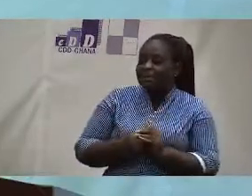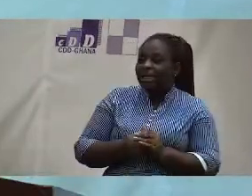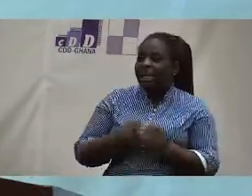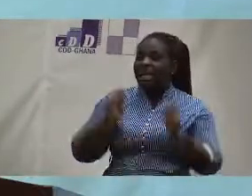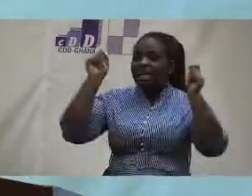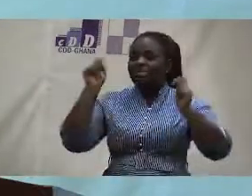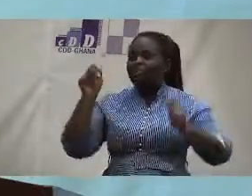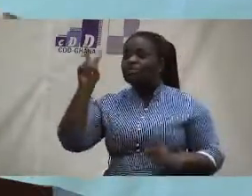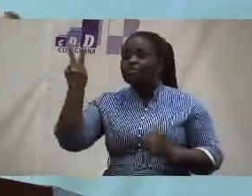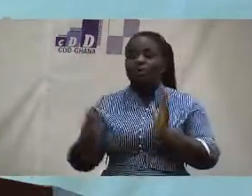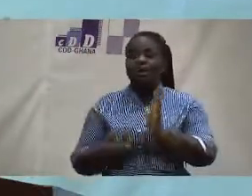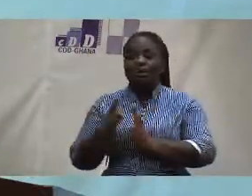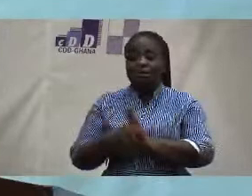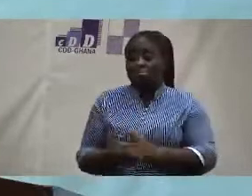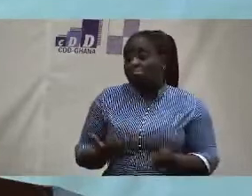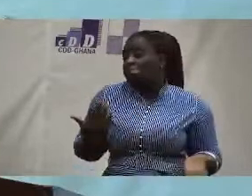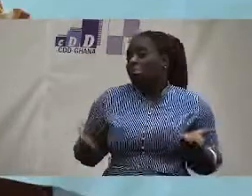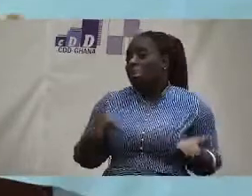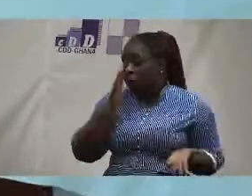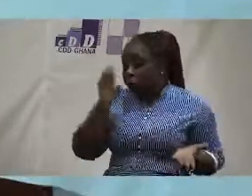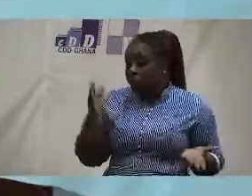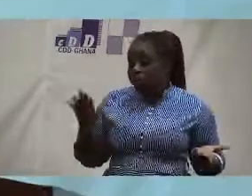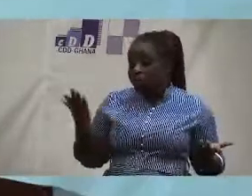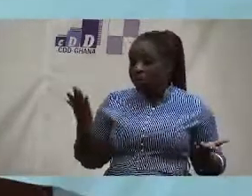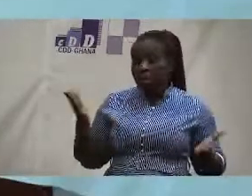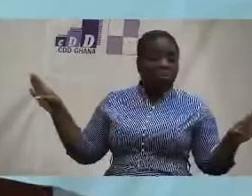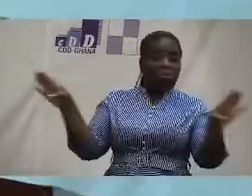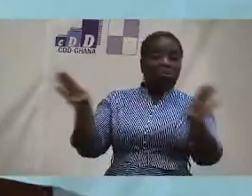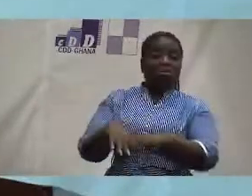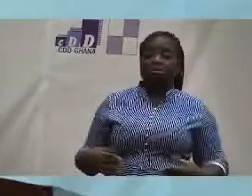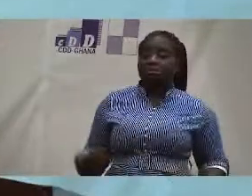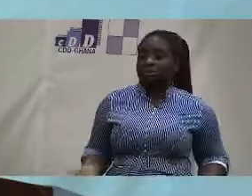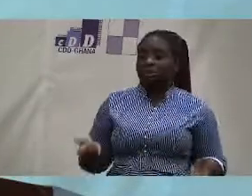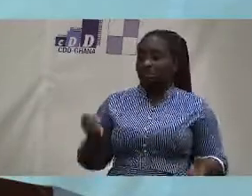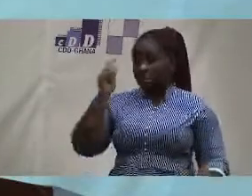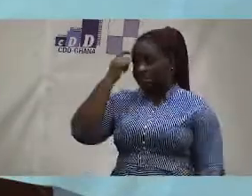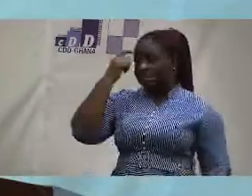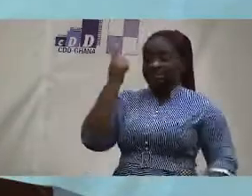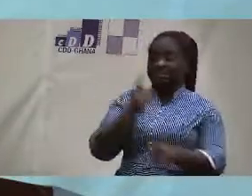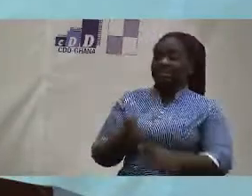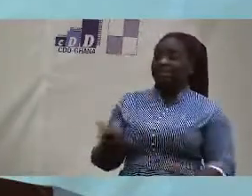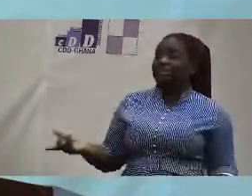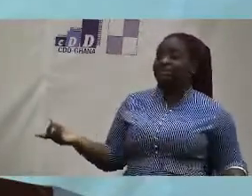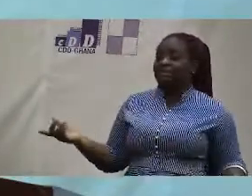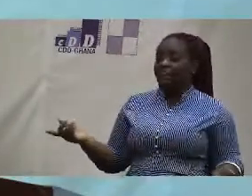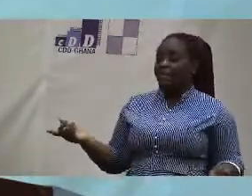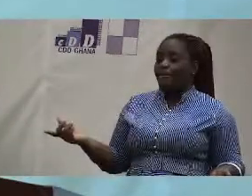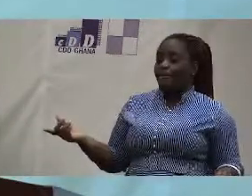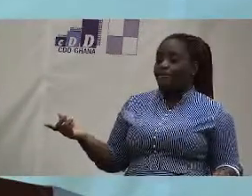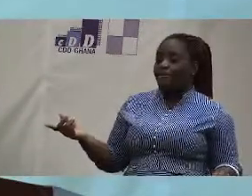of these countries, there is even likelihood that has been shut down that we would think is just